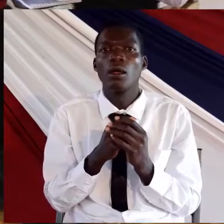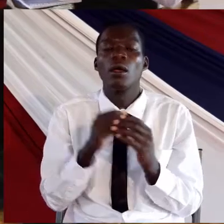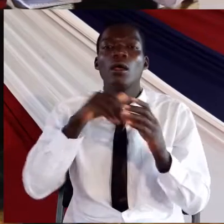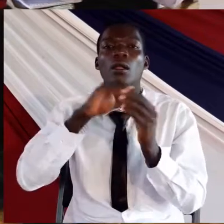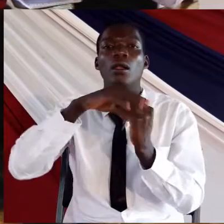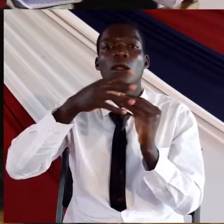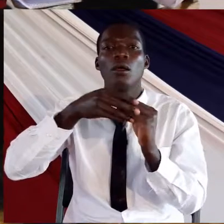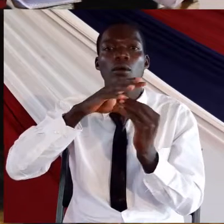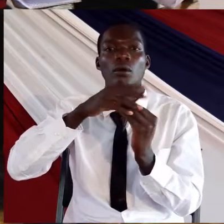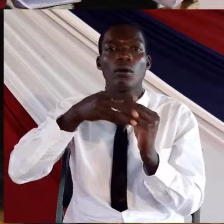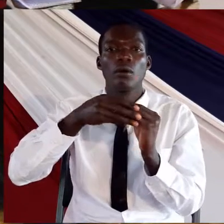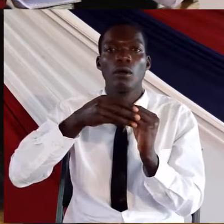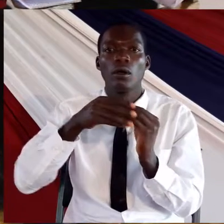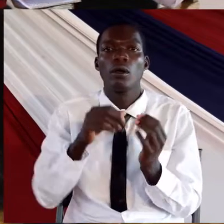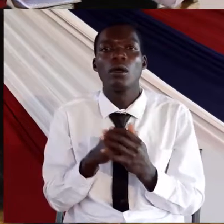creation?